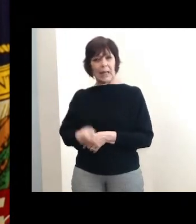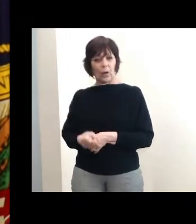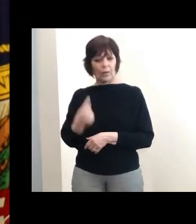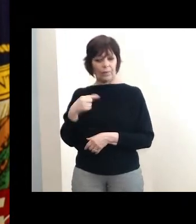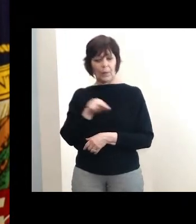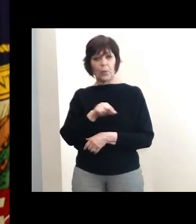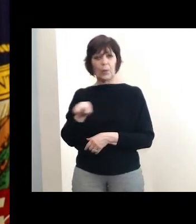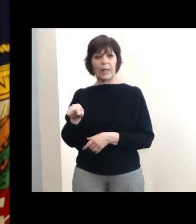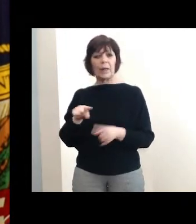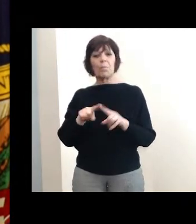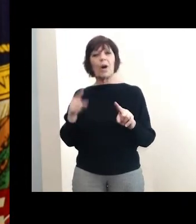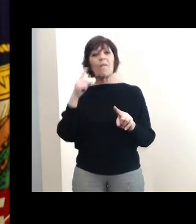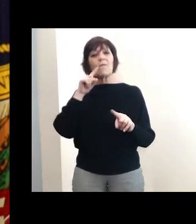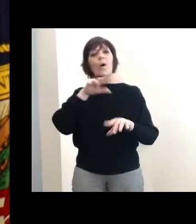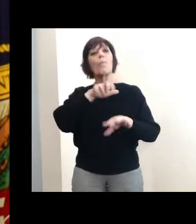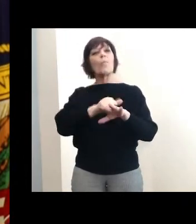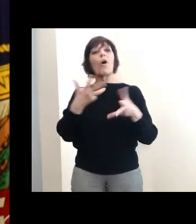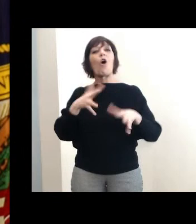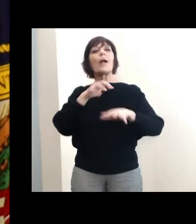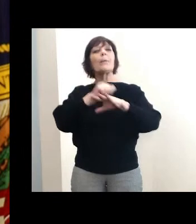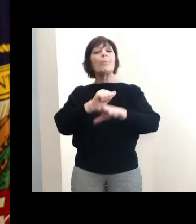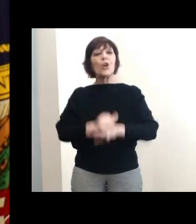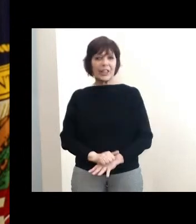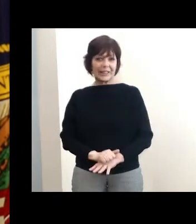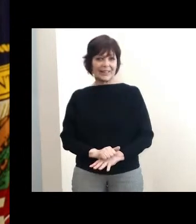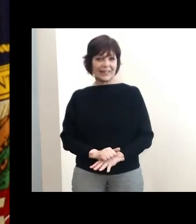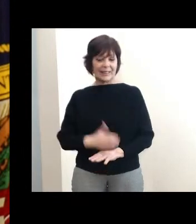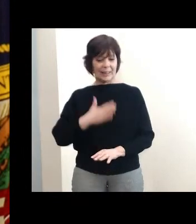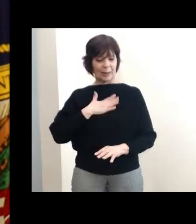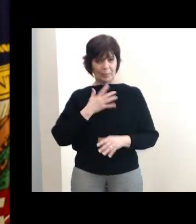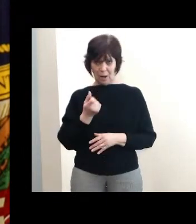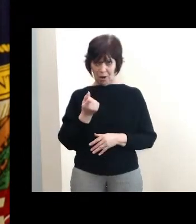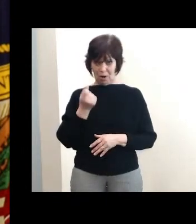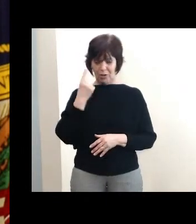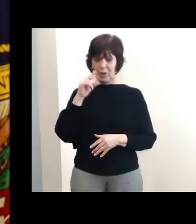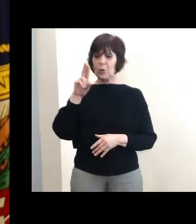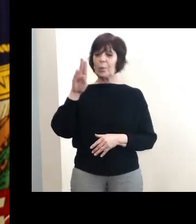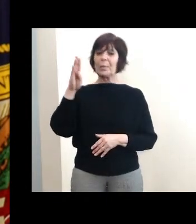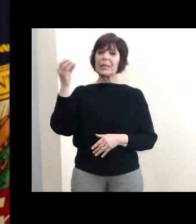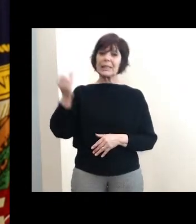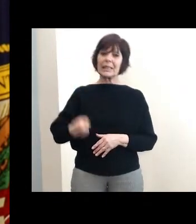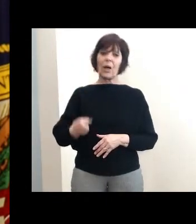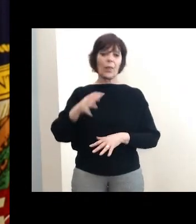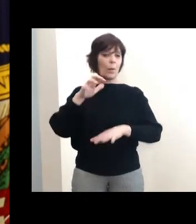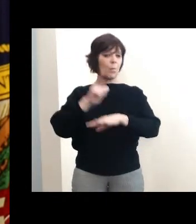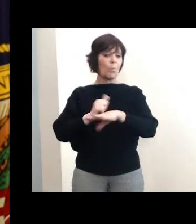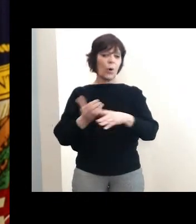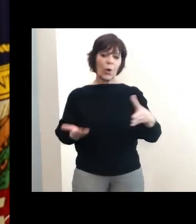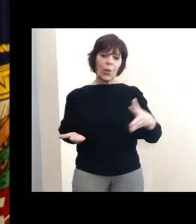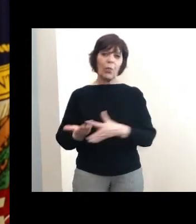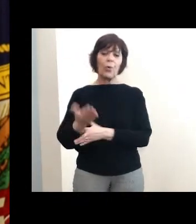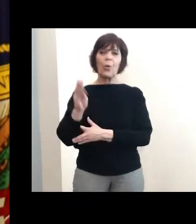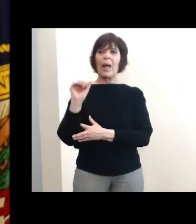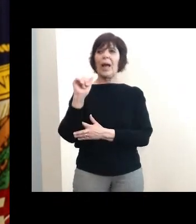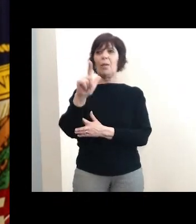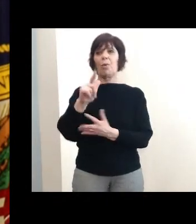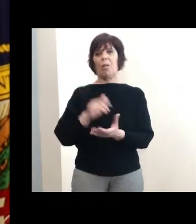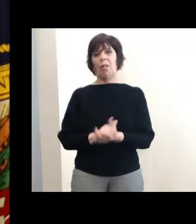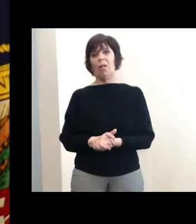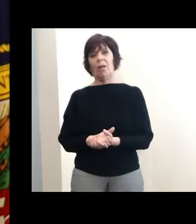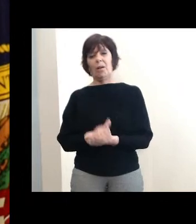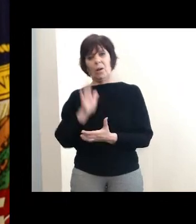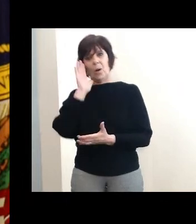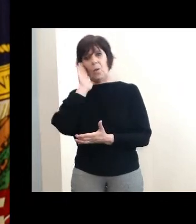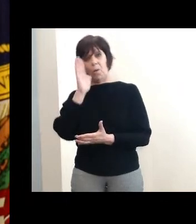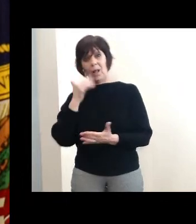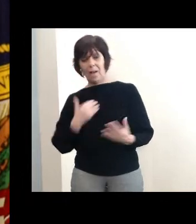week, but those are for appointments that are already booked. It's my understanding the UB South Clinic is booked all the way through April. Will there